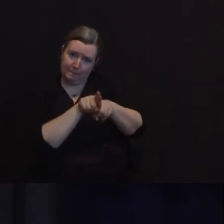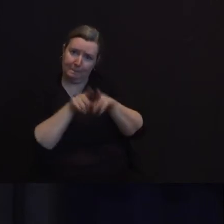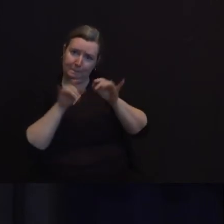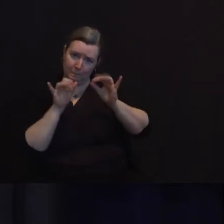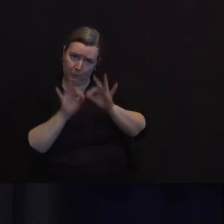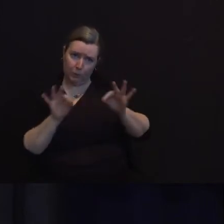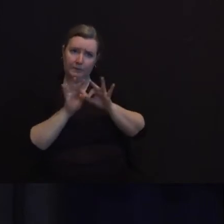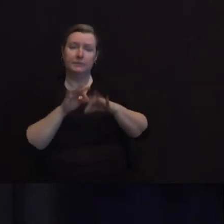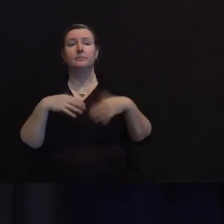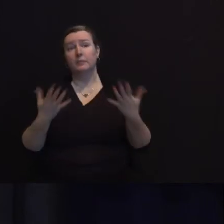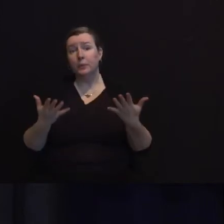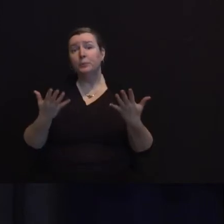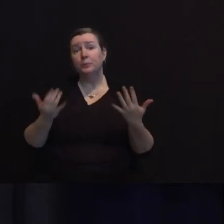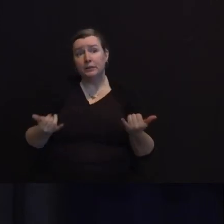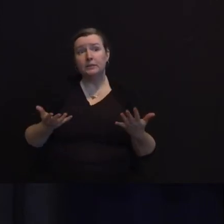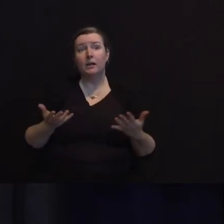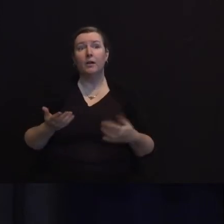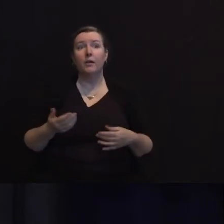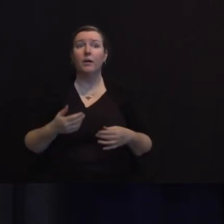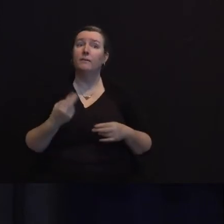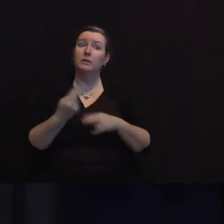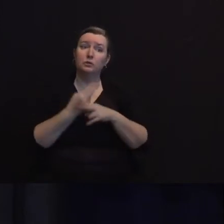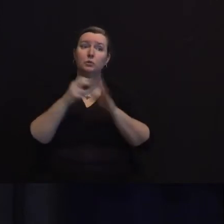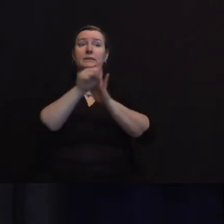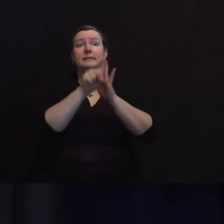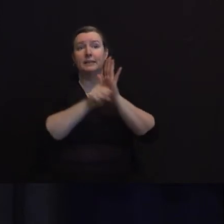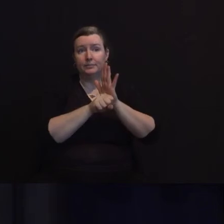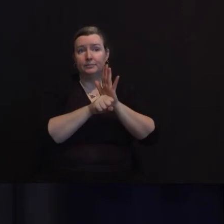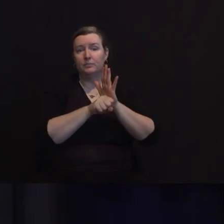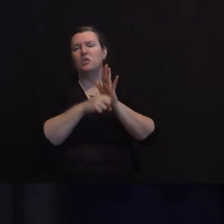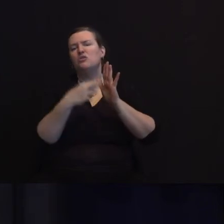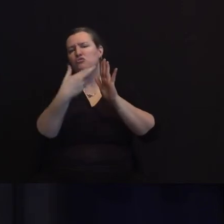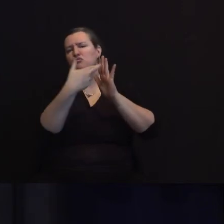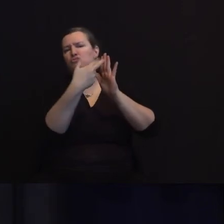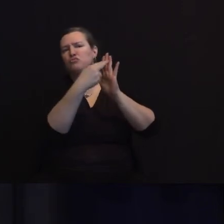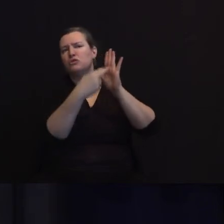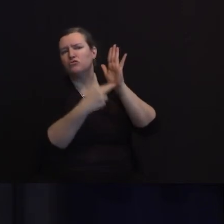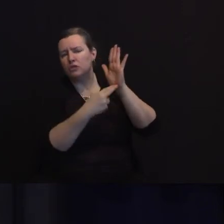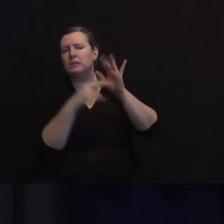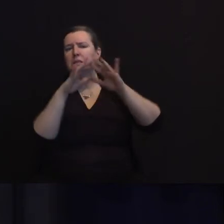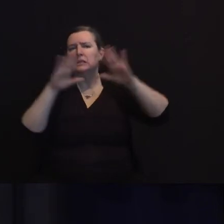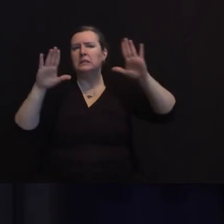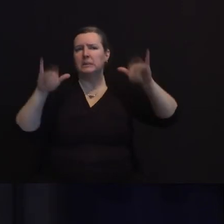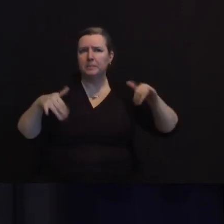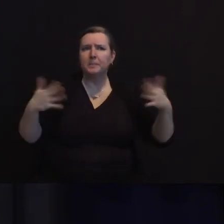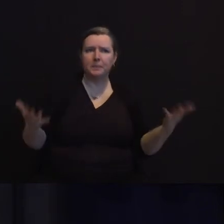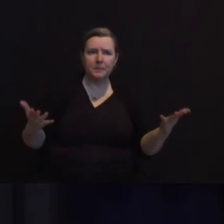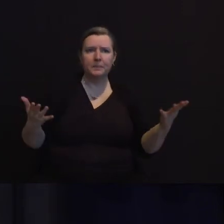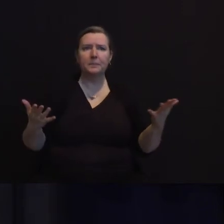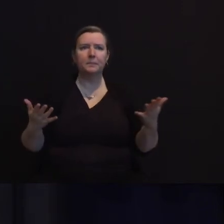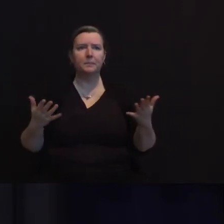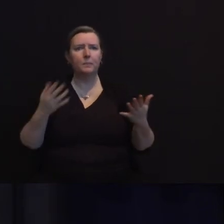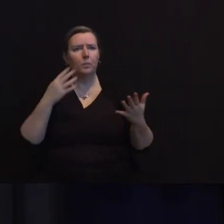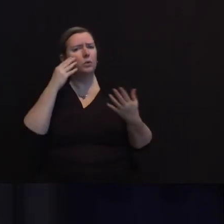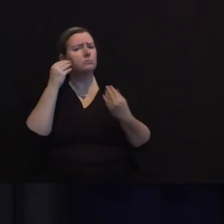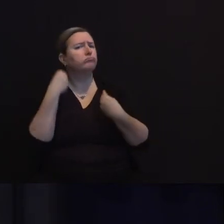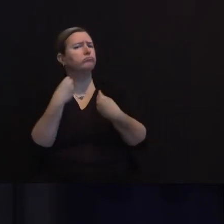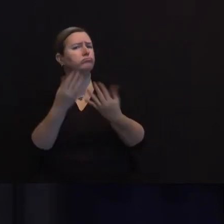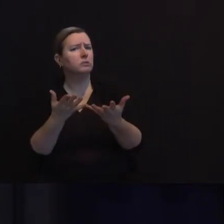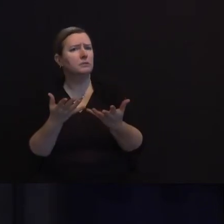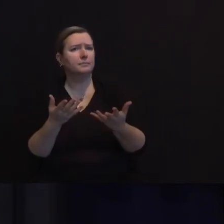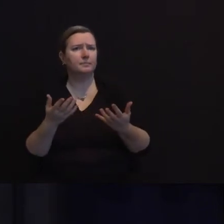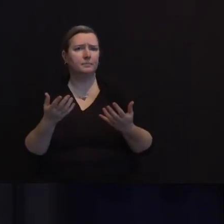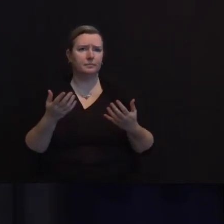our state registration system will notify individuals that they will receive their appointments by